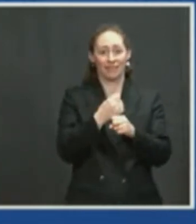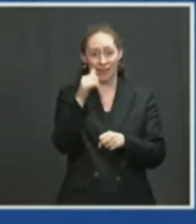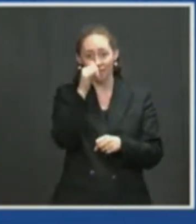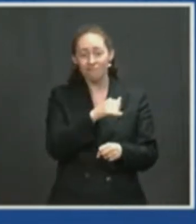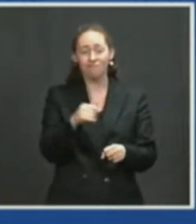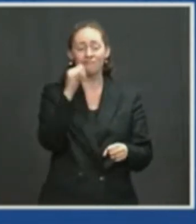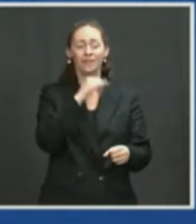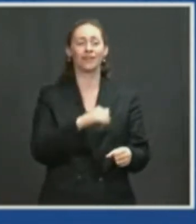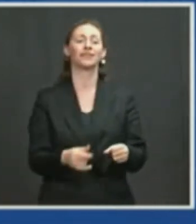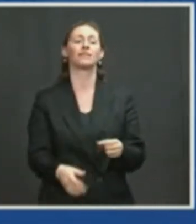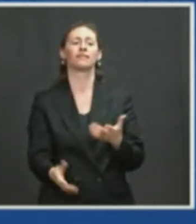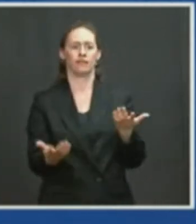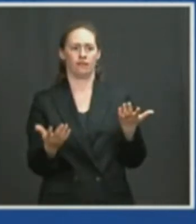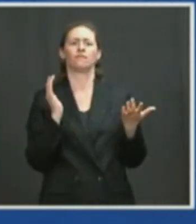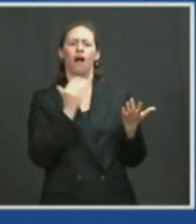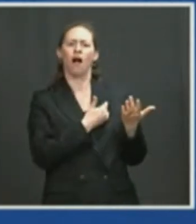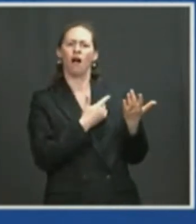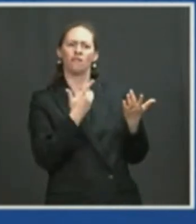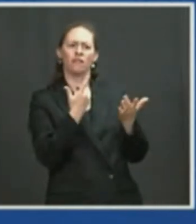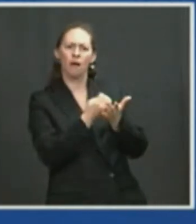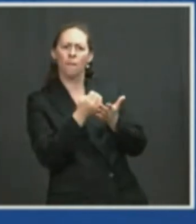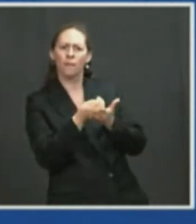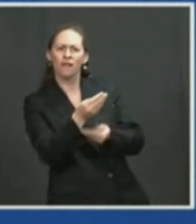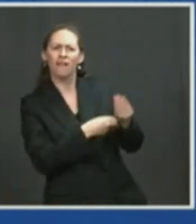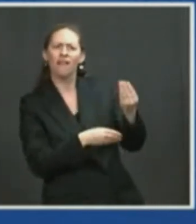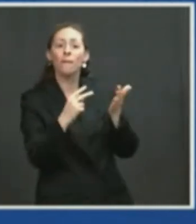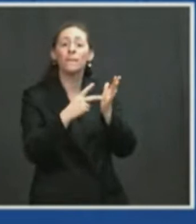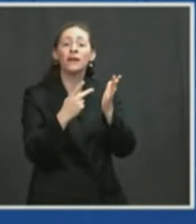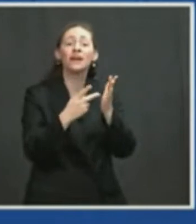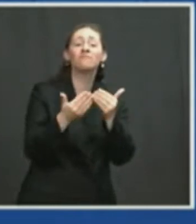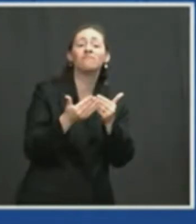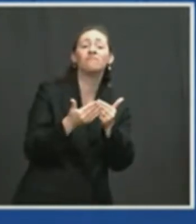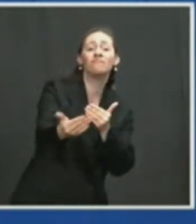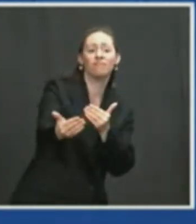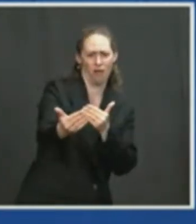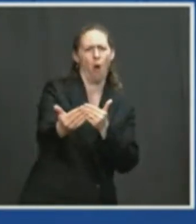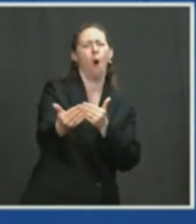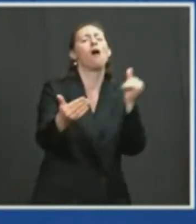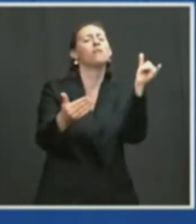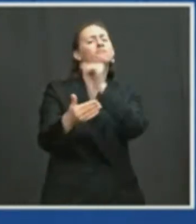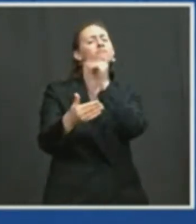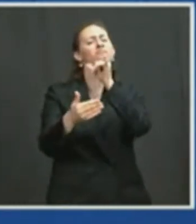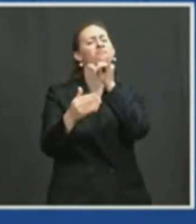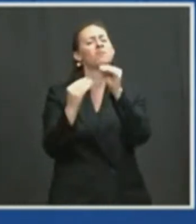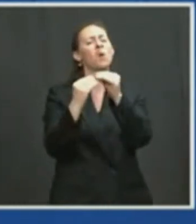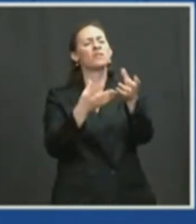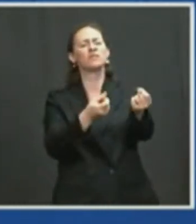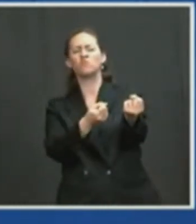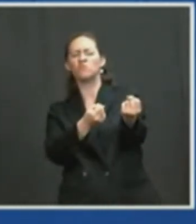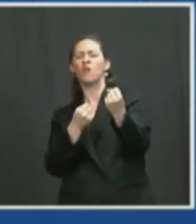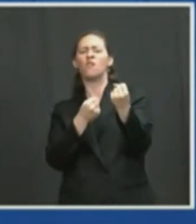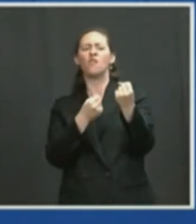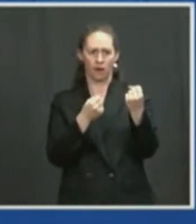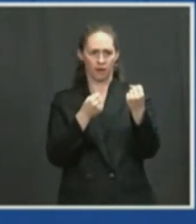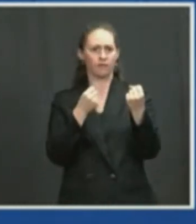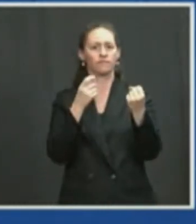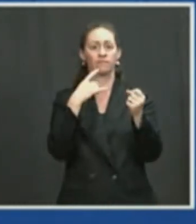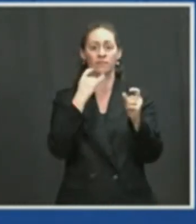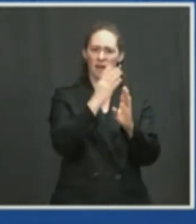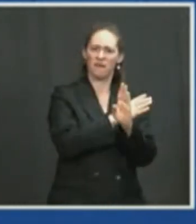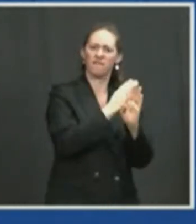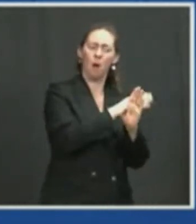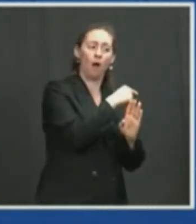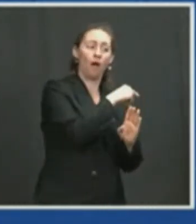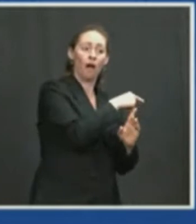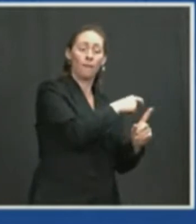economy where projections of future growth are stronger today than they were before the pandemic hit in 2020.